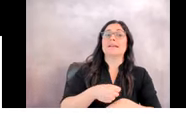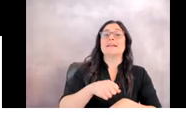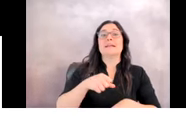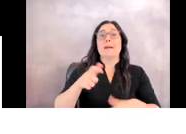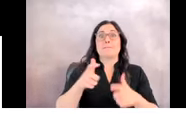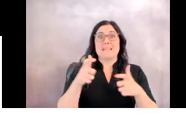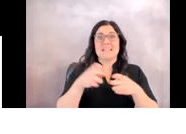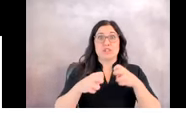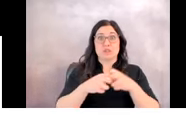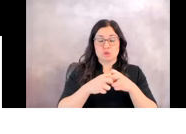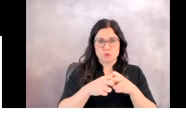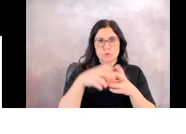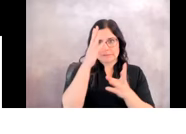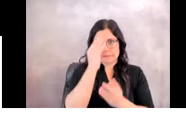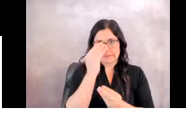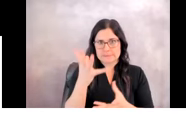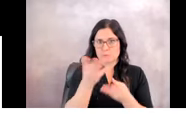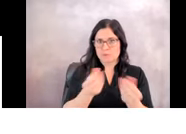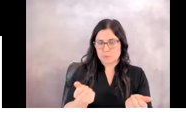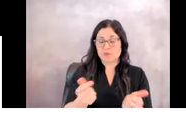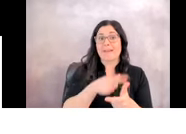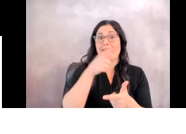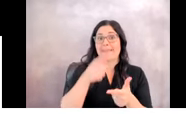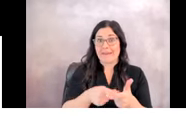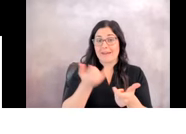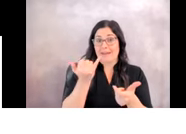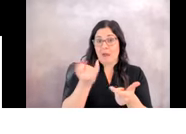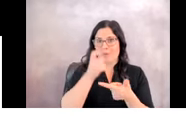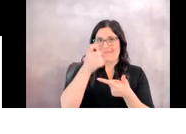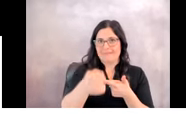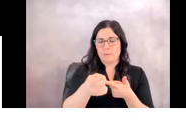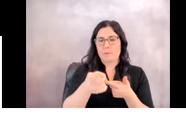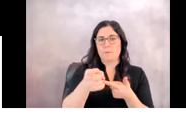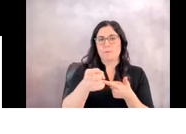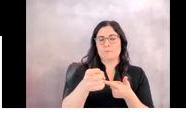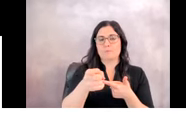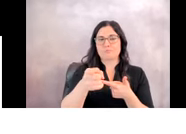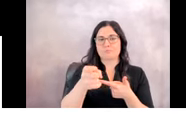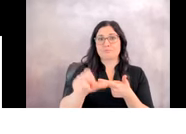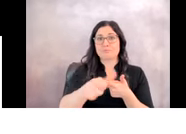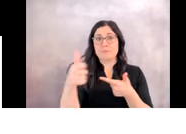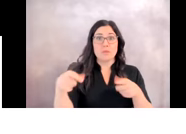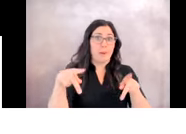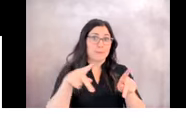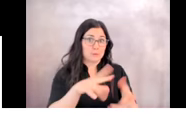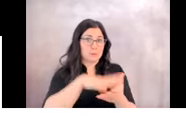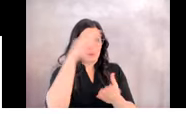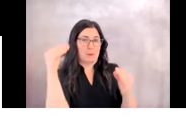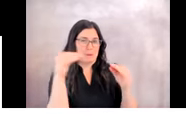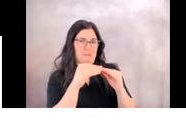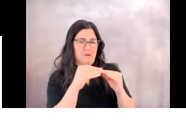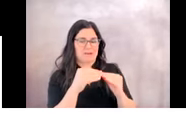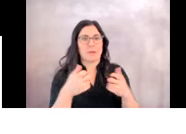bigger issues and then give you another opportunity to learn more, give us